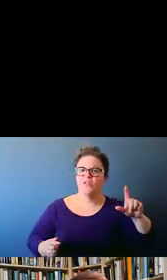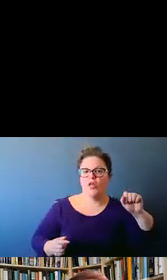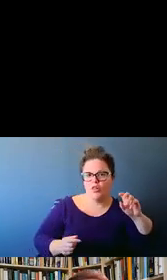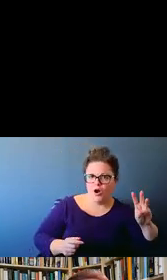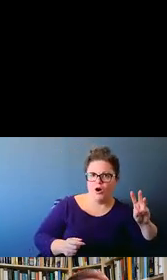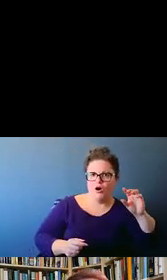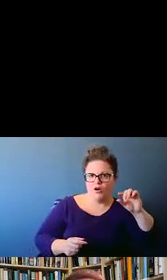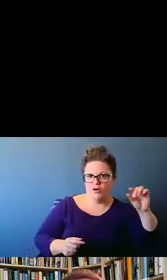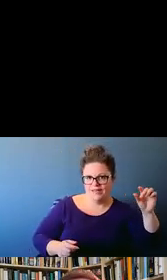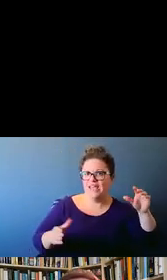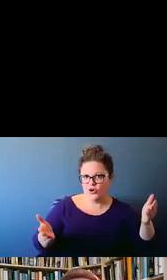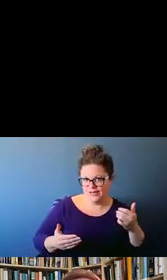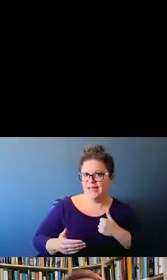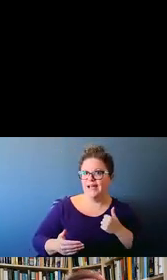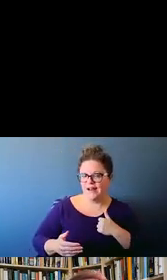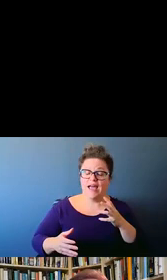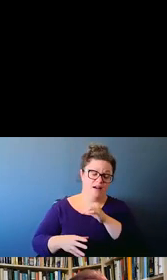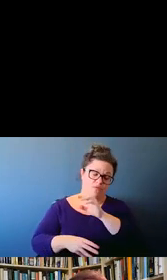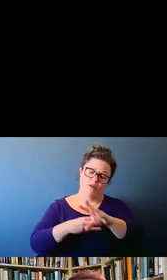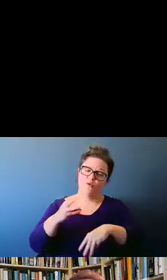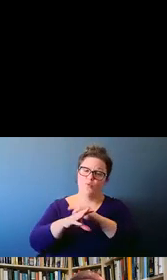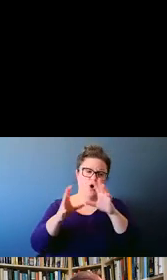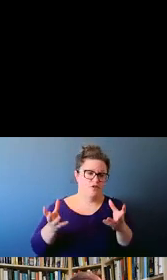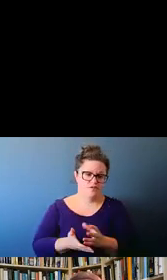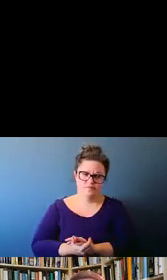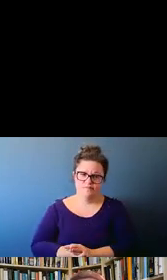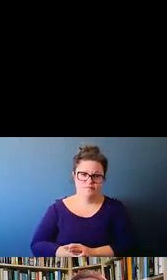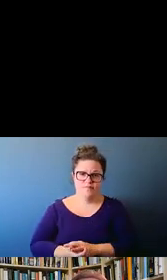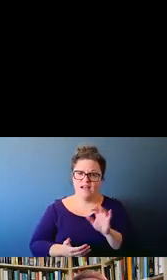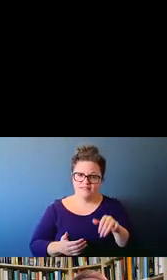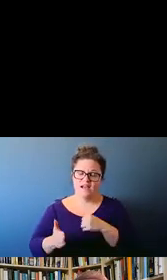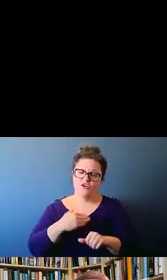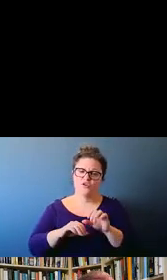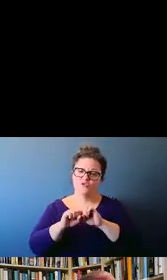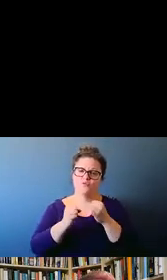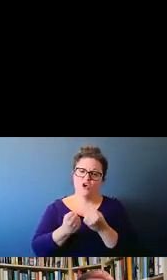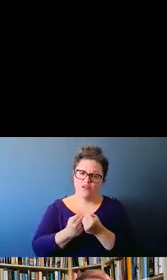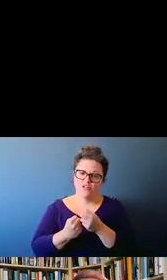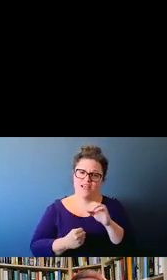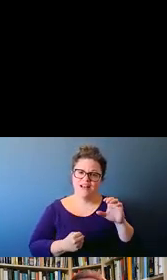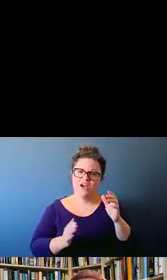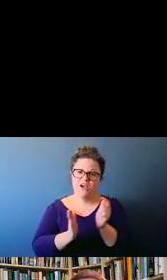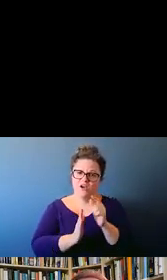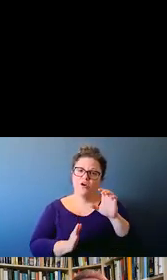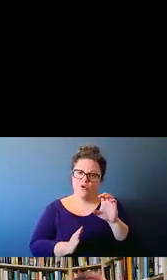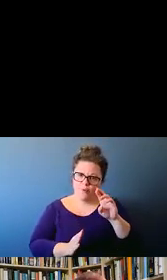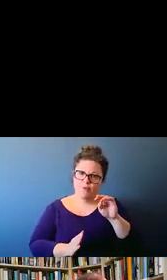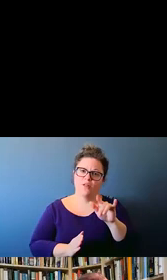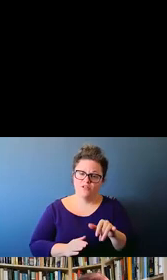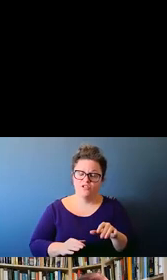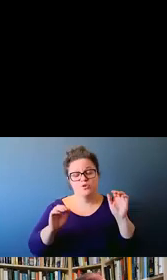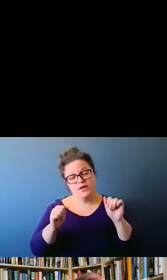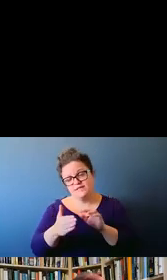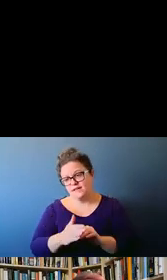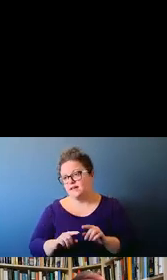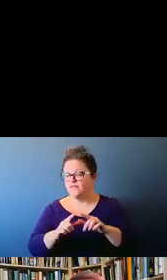around the world in sociology and criminology. You can learn about language in the linguistics department, including